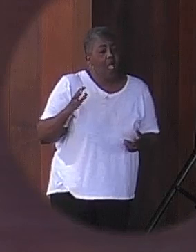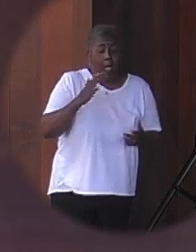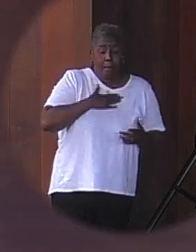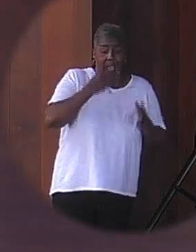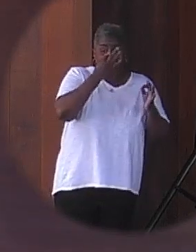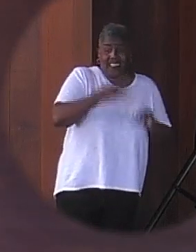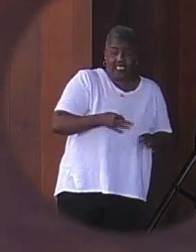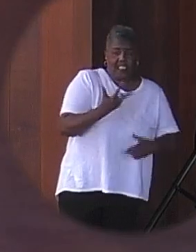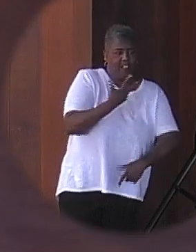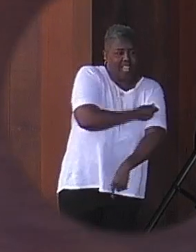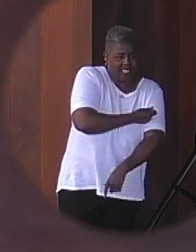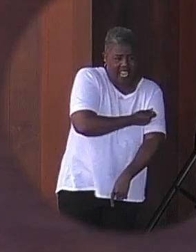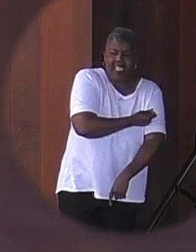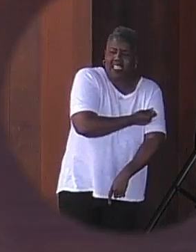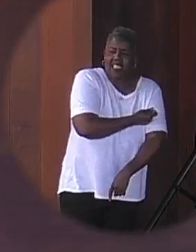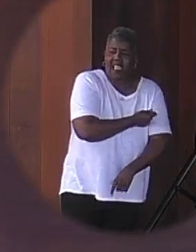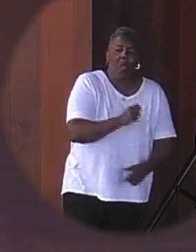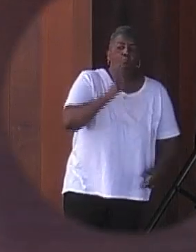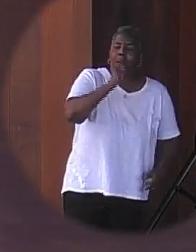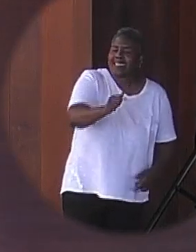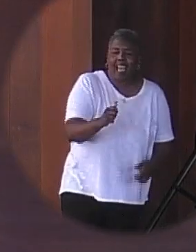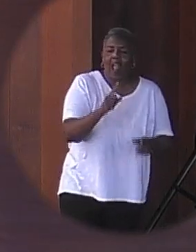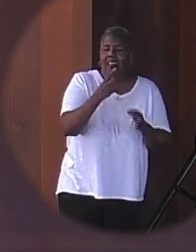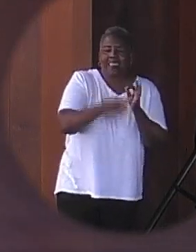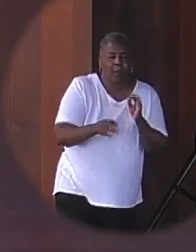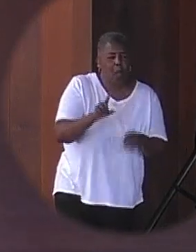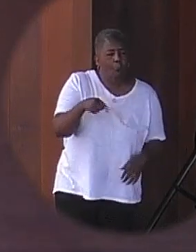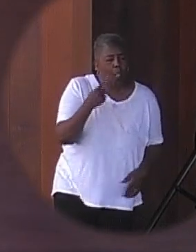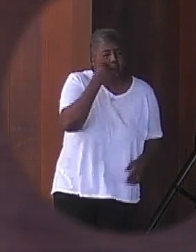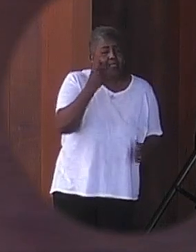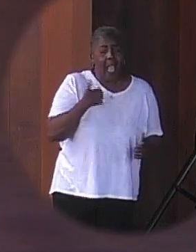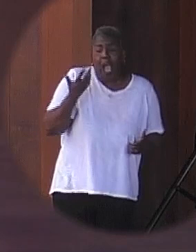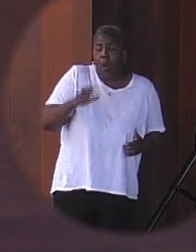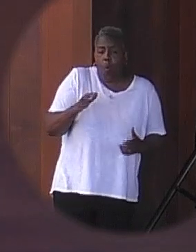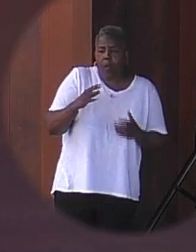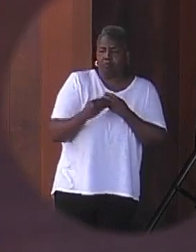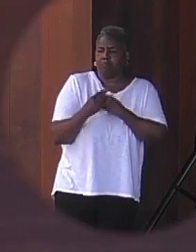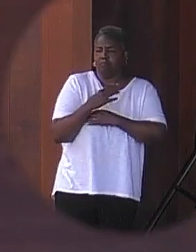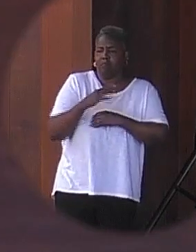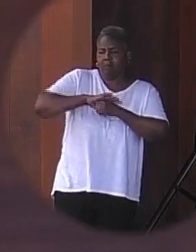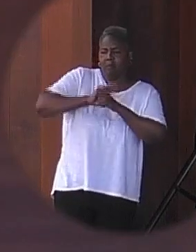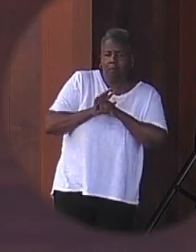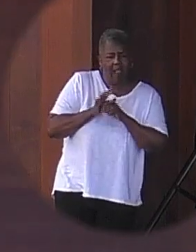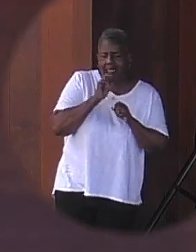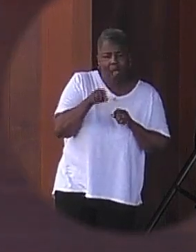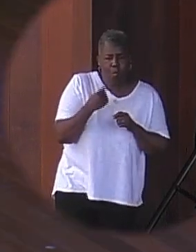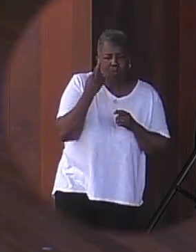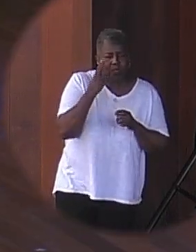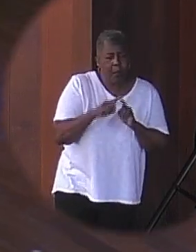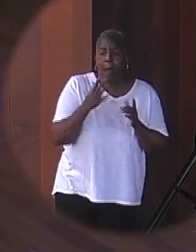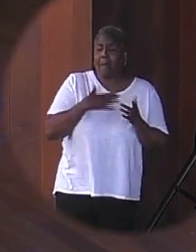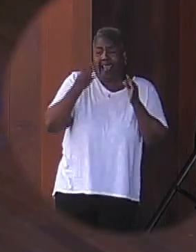decision to get vaccinated was not simply because I don't want to get COVID.